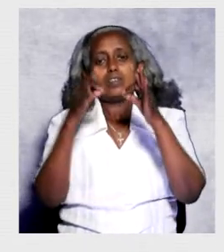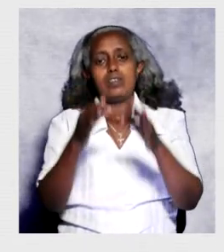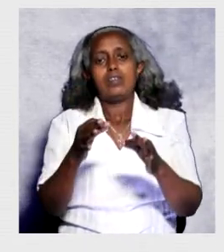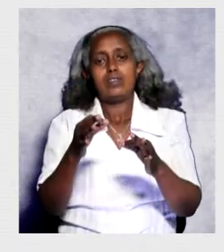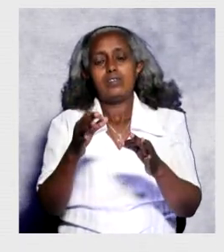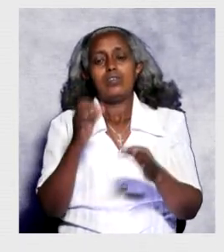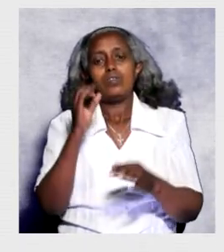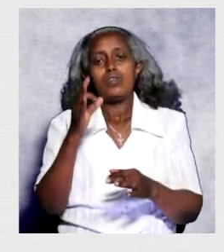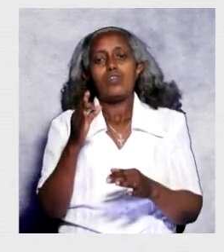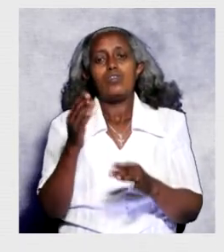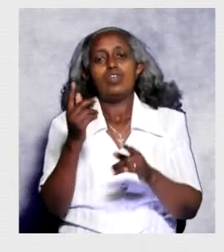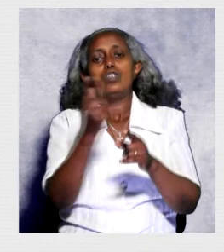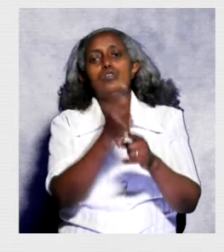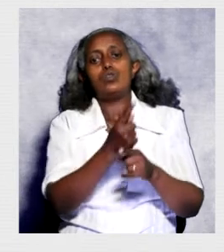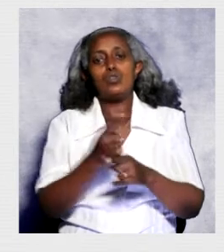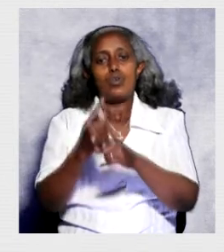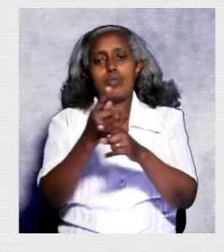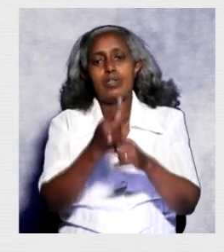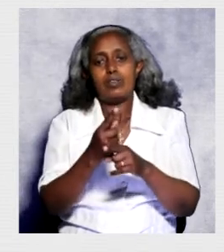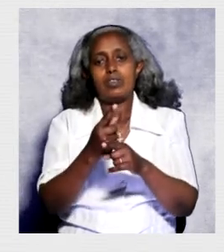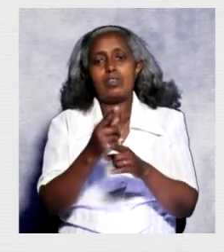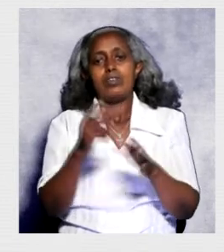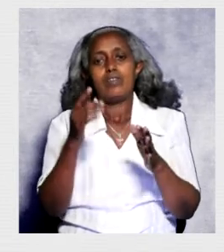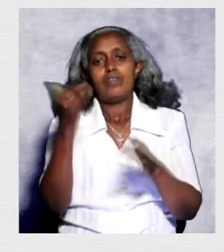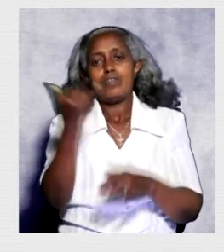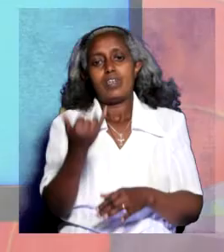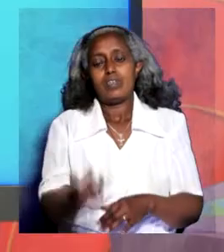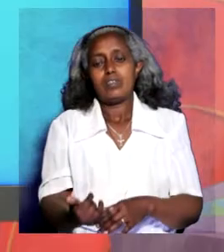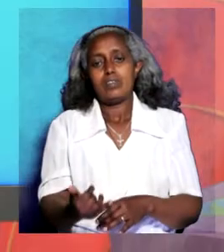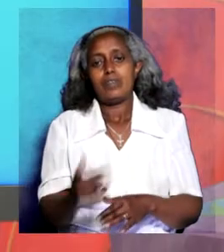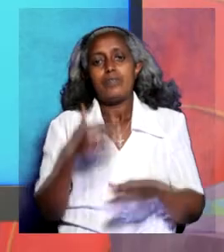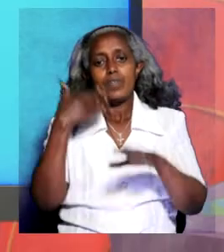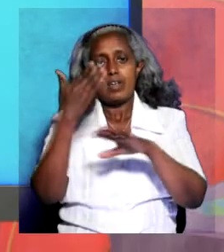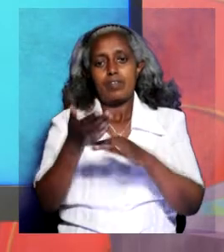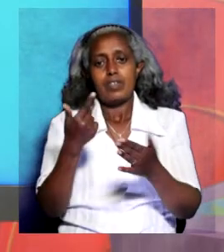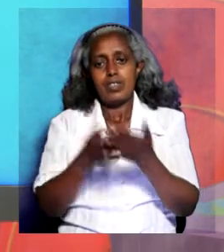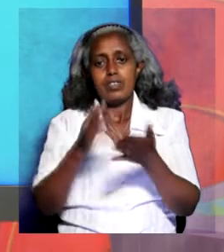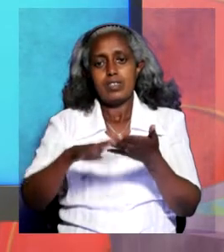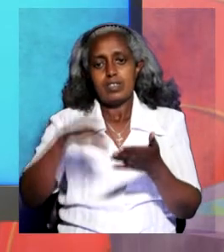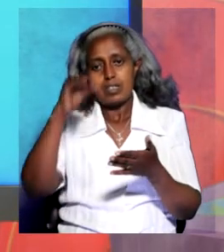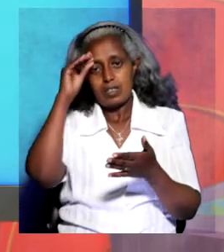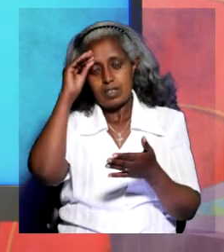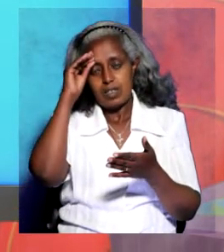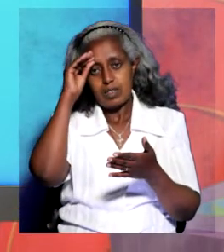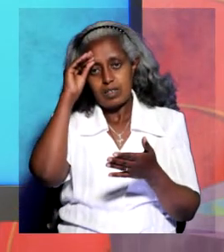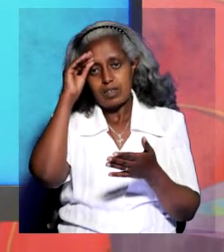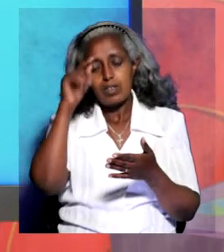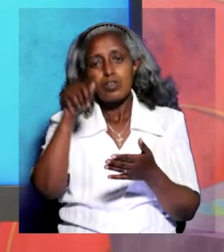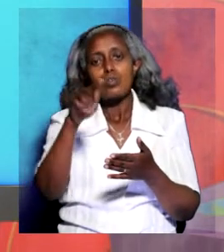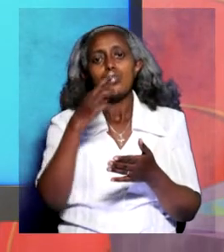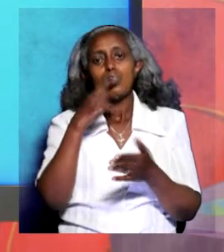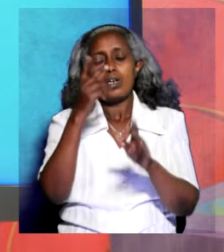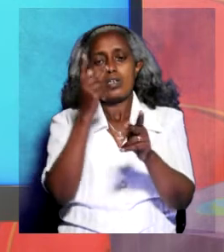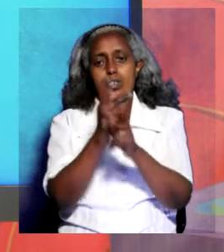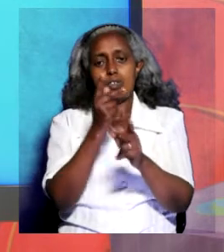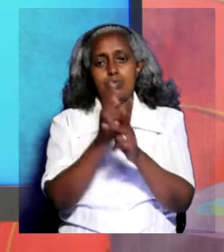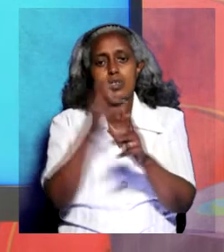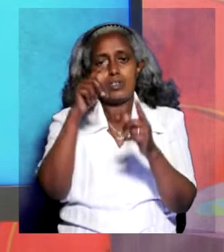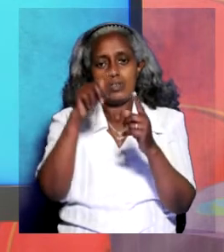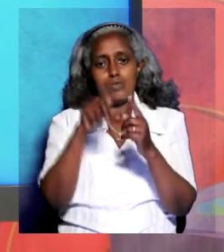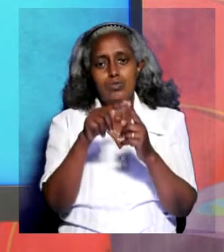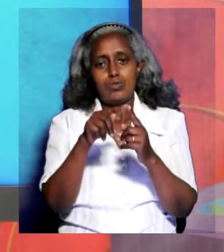of geometric figures. So after this lesson, you are expected